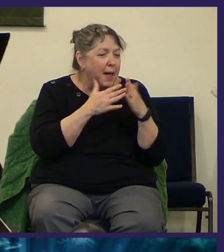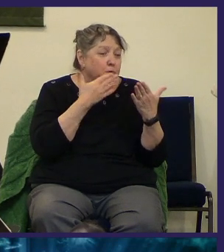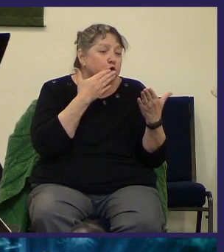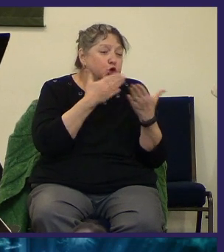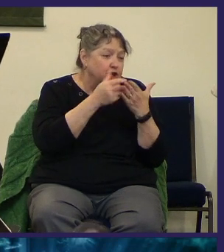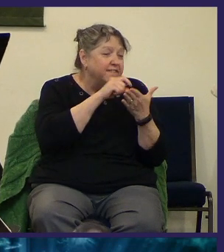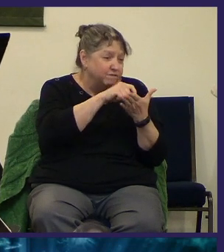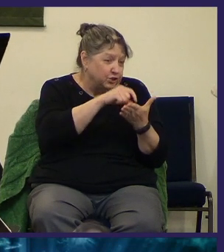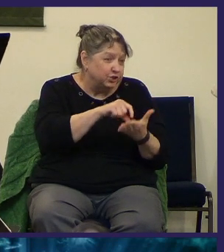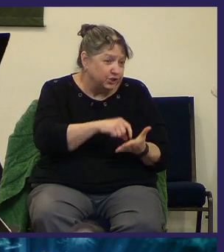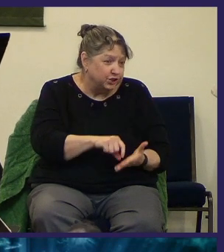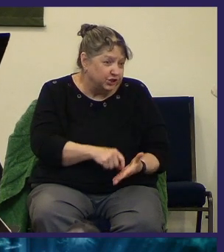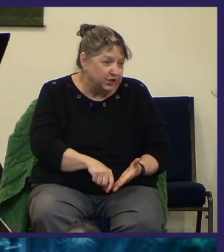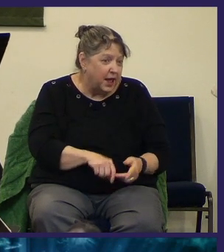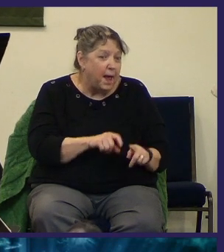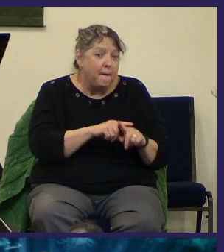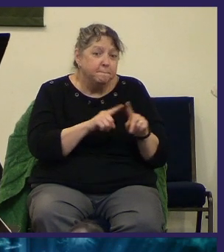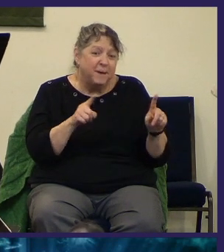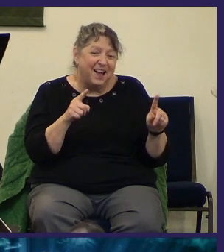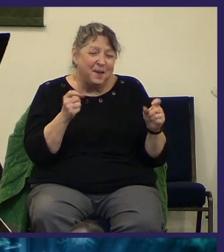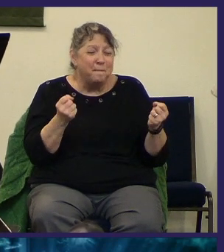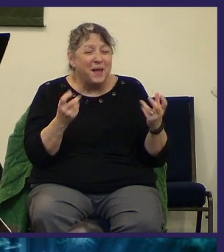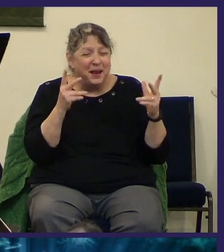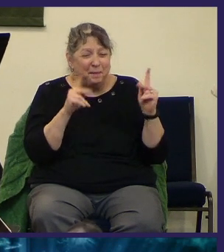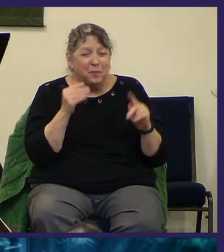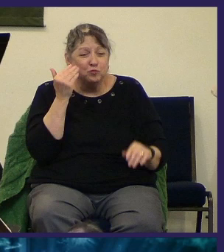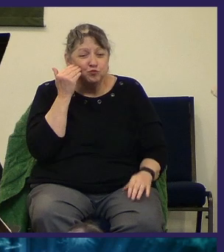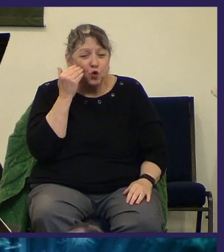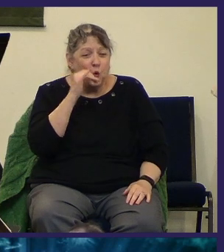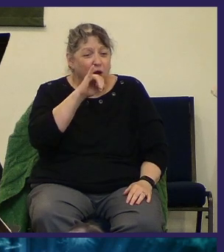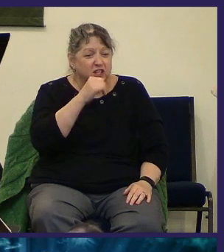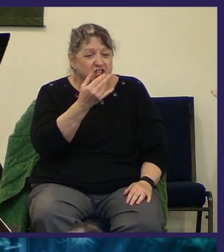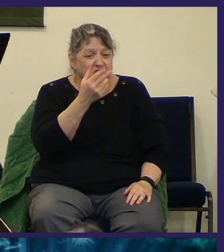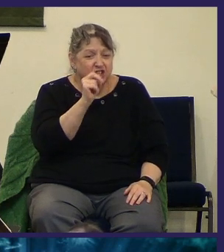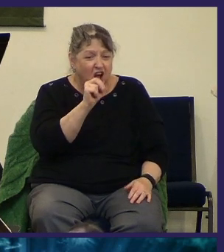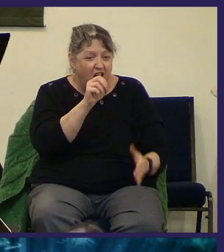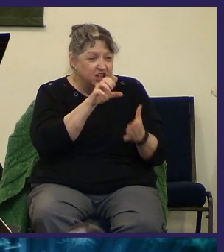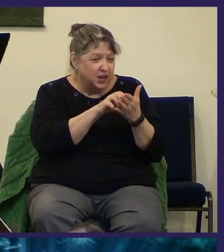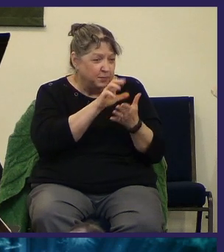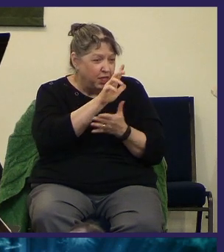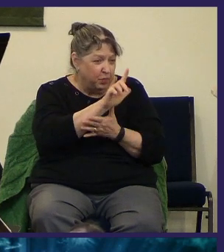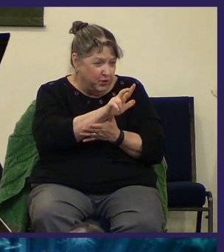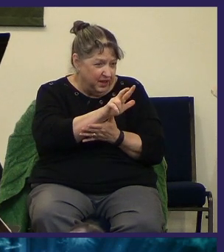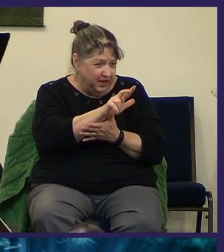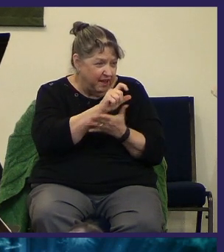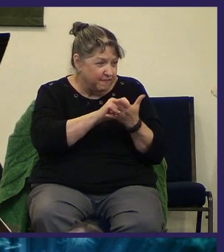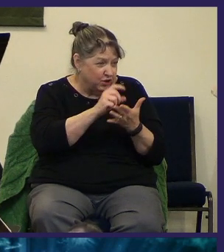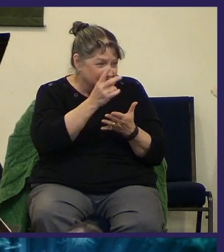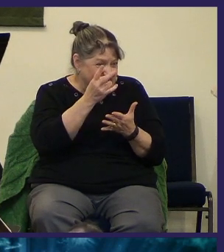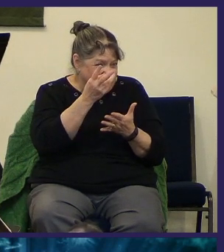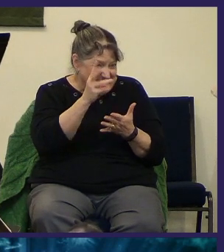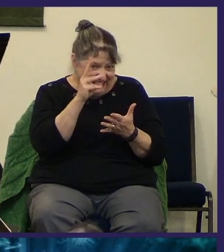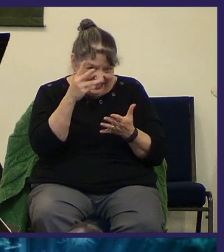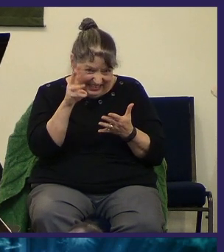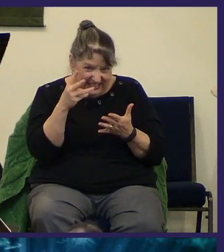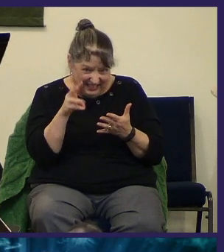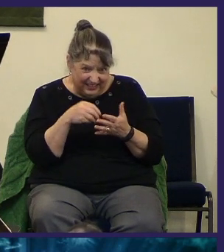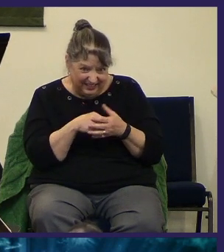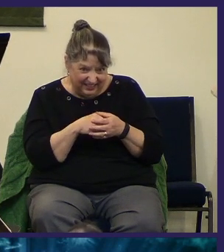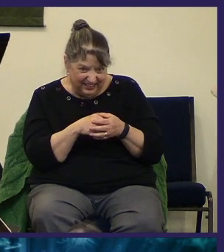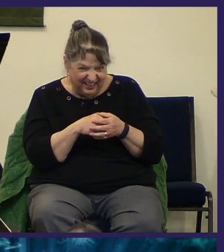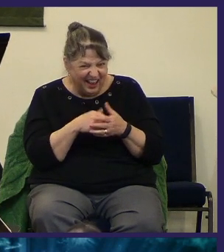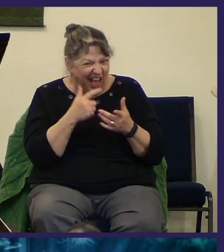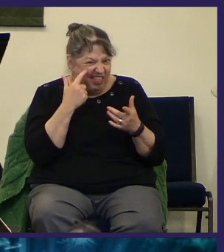about probably john 3 16 it might be the most well-known scripture in the bible